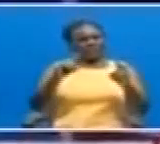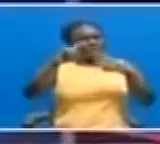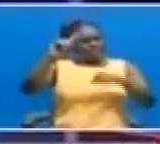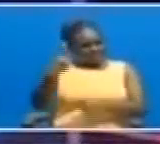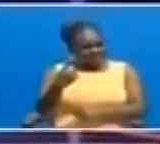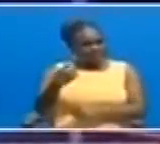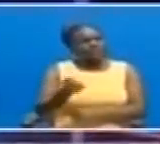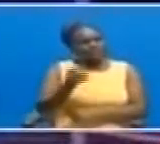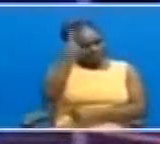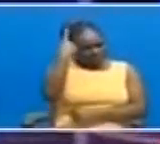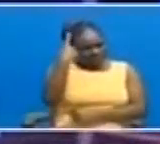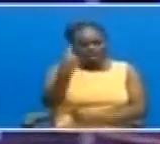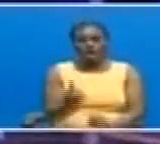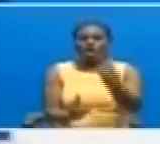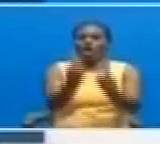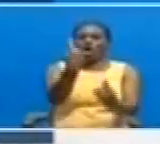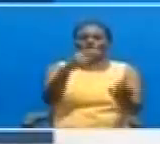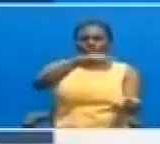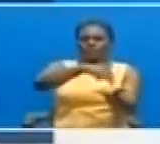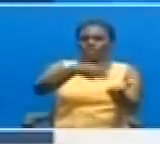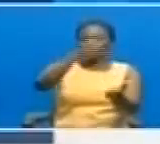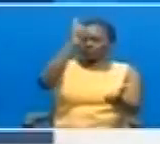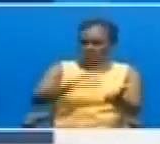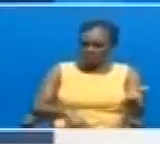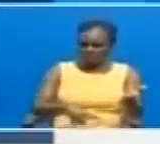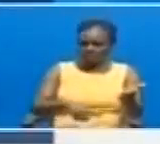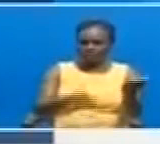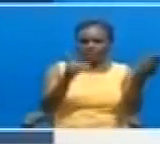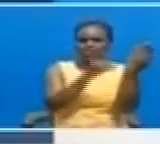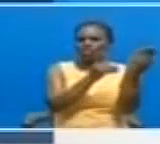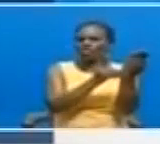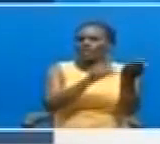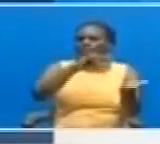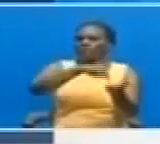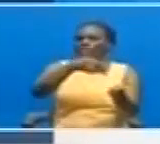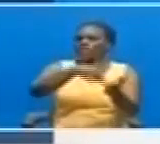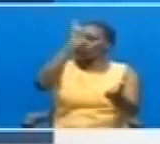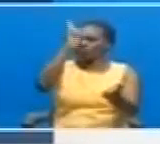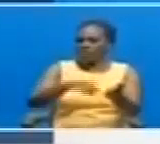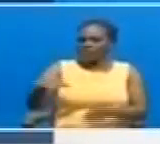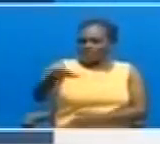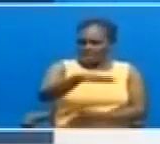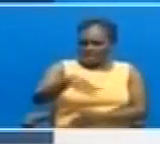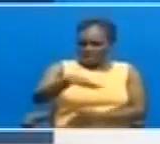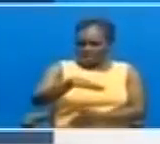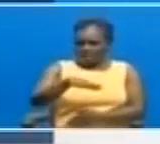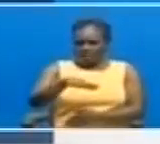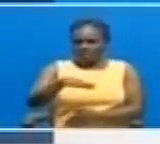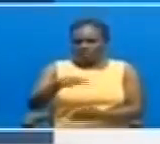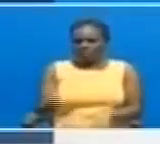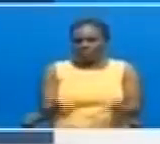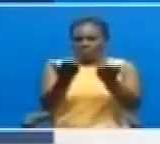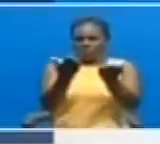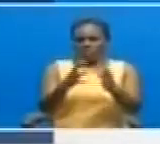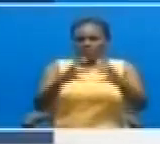of the word hotbed, shall we? Oxford Dictionary defines a hotbed as an environment promoting the growth of